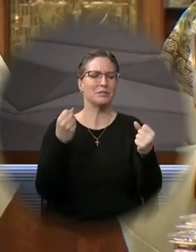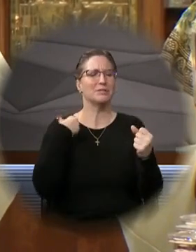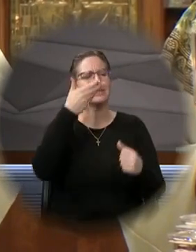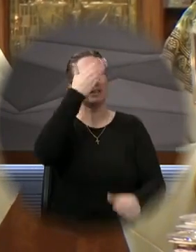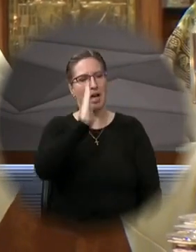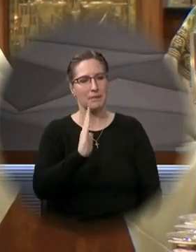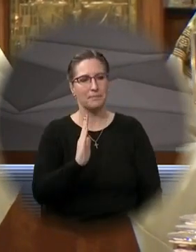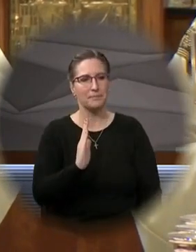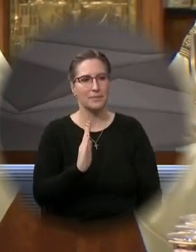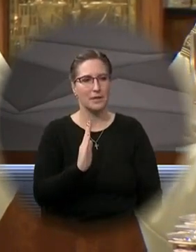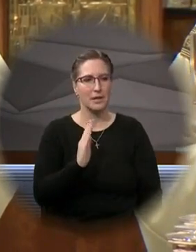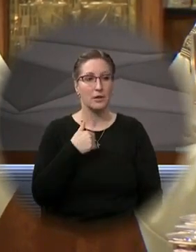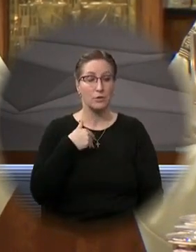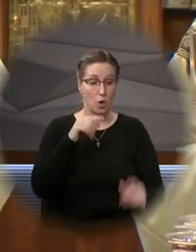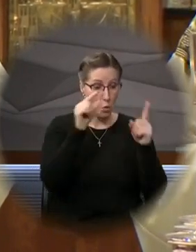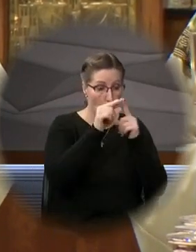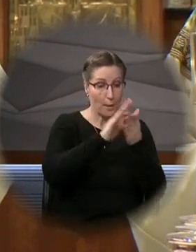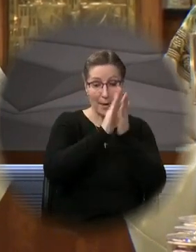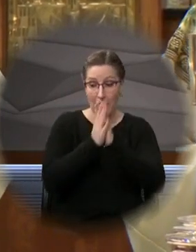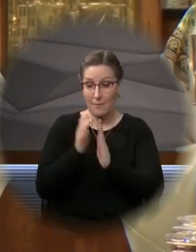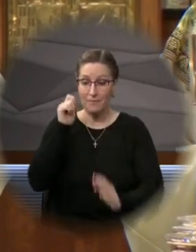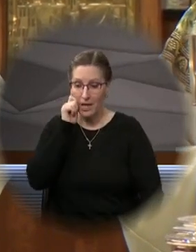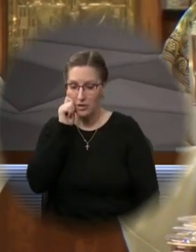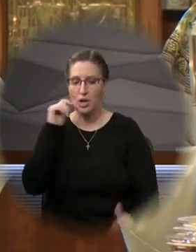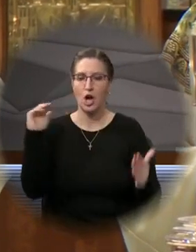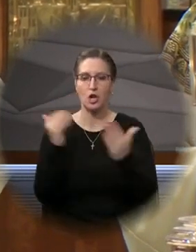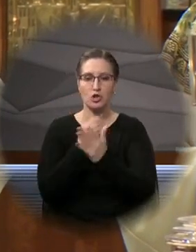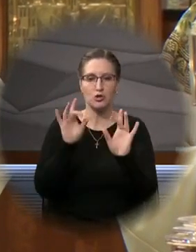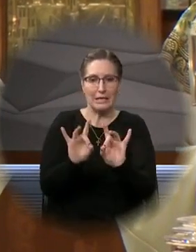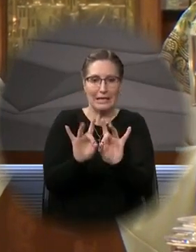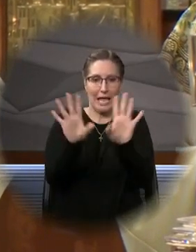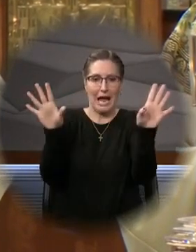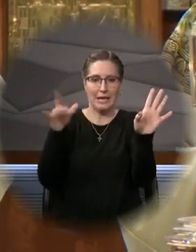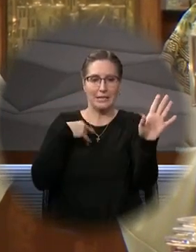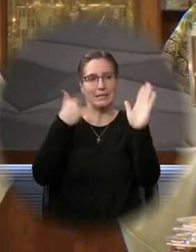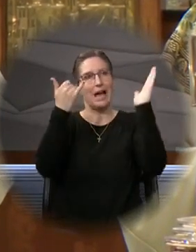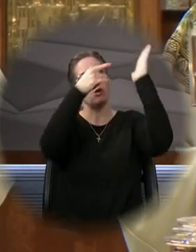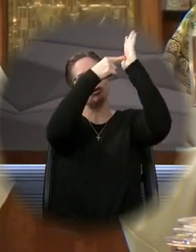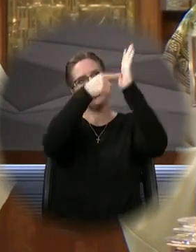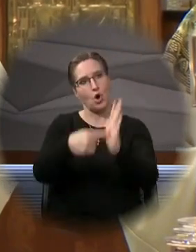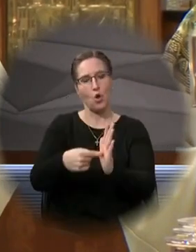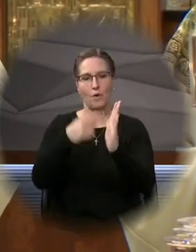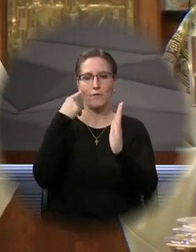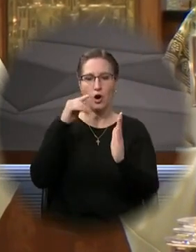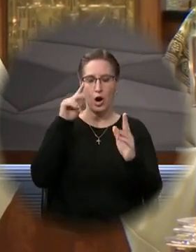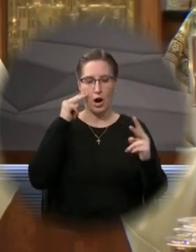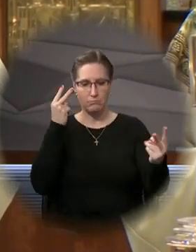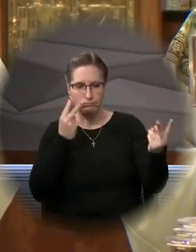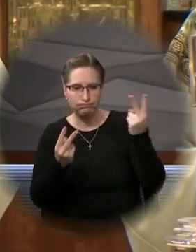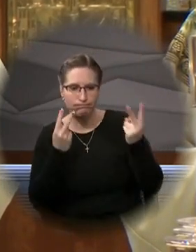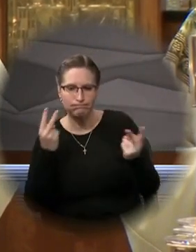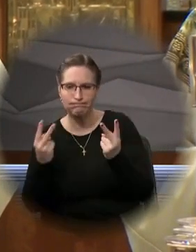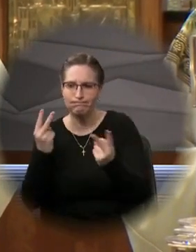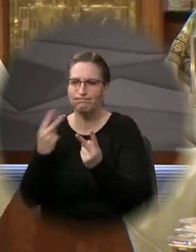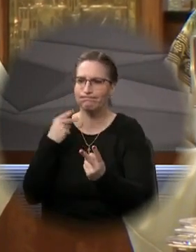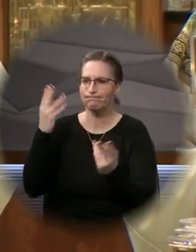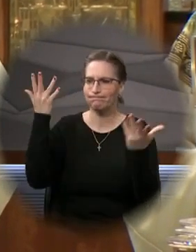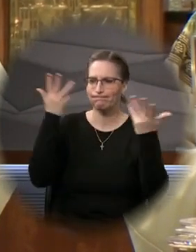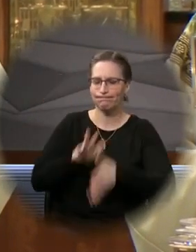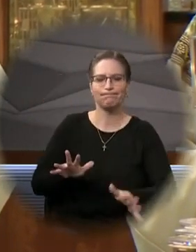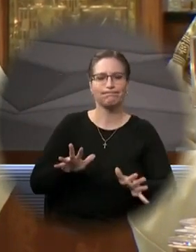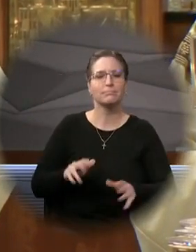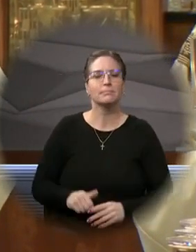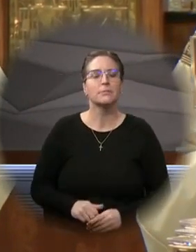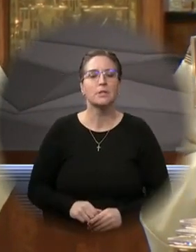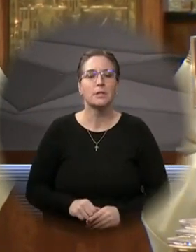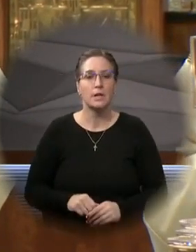For in the mystery of the Word made flesh, a new light of your glory has shone upon the eyes of our mind, so that